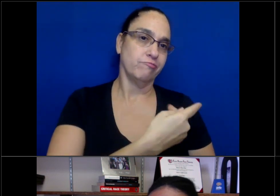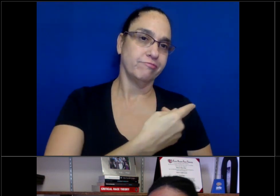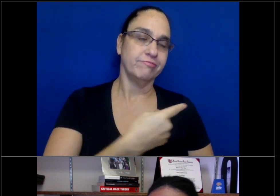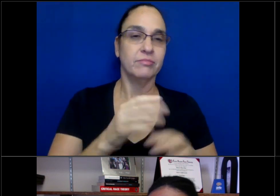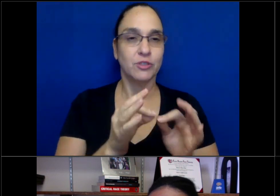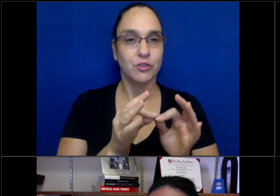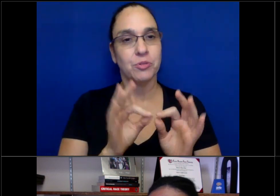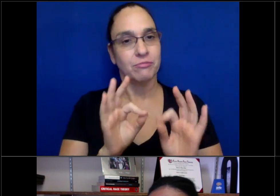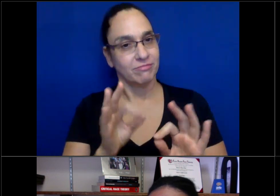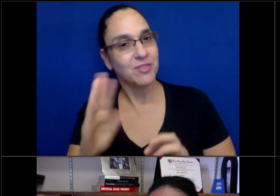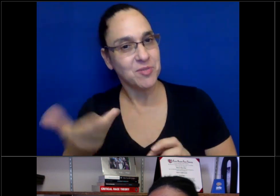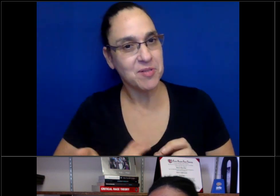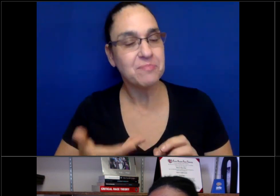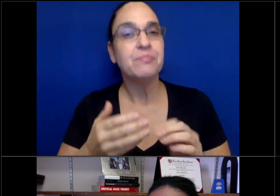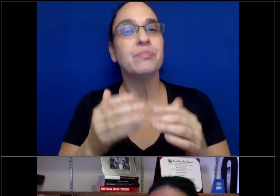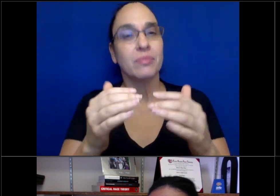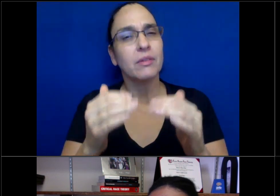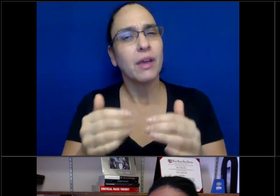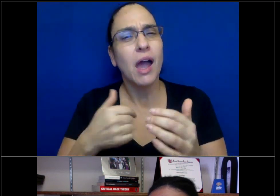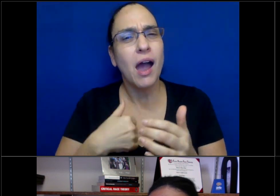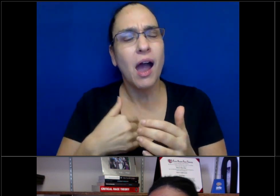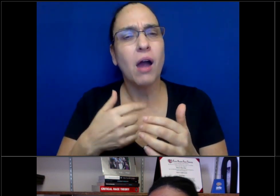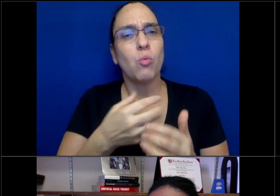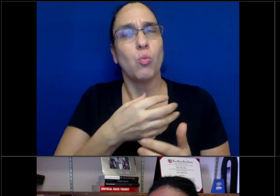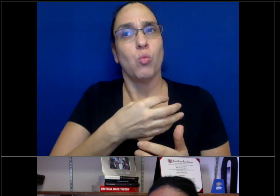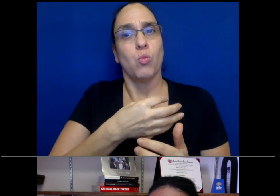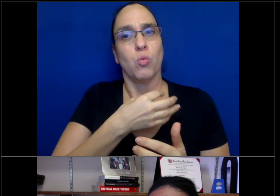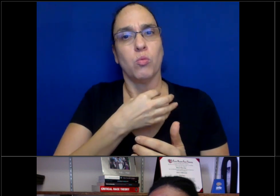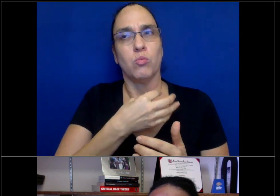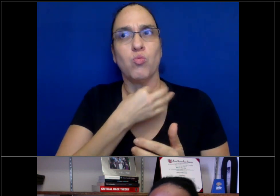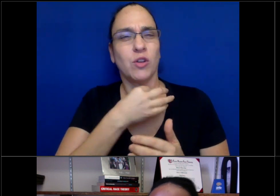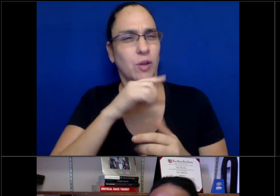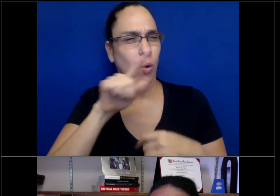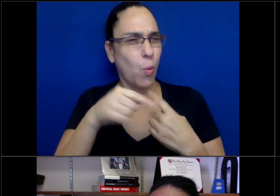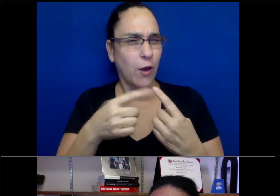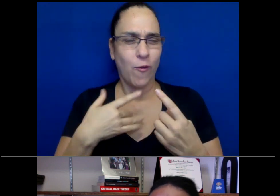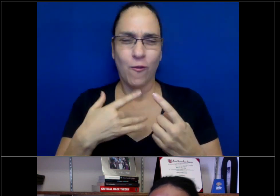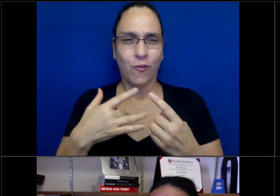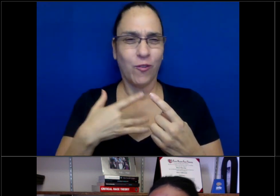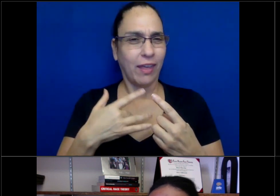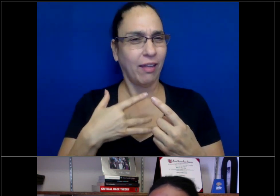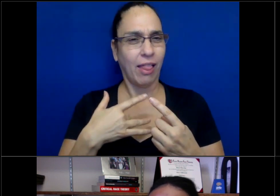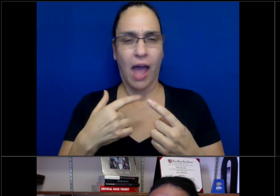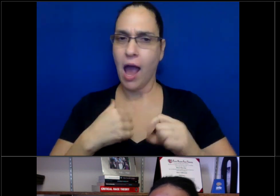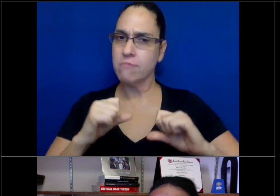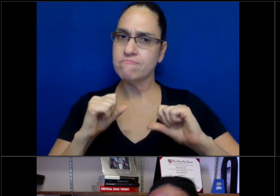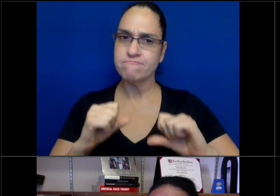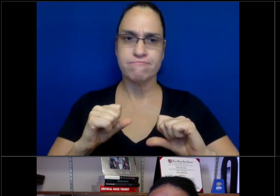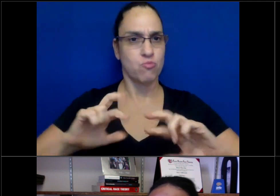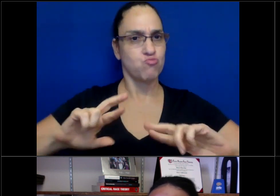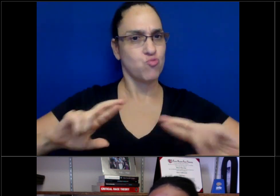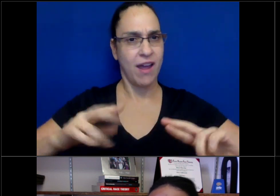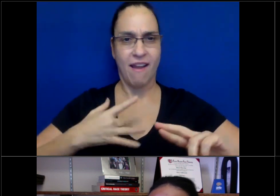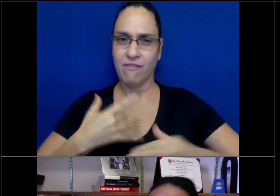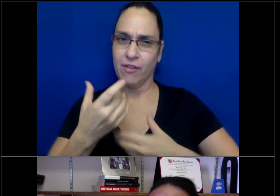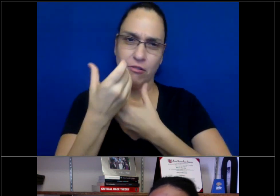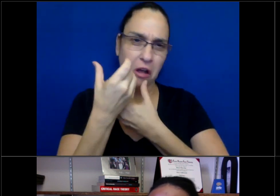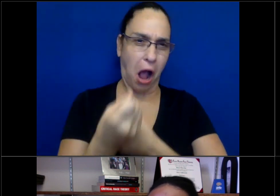you feel confident enough in your work to begin sending it out. How do you decide you're ready, and then how do you